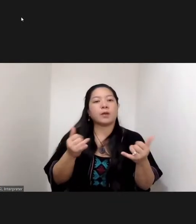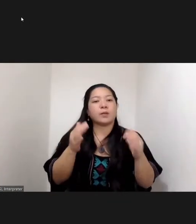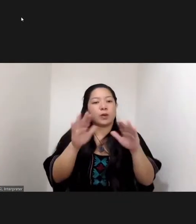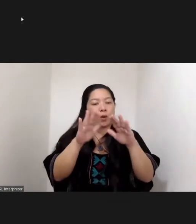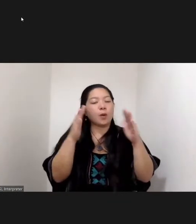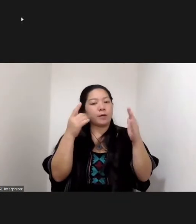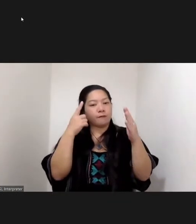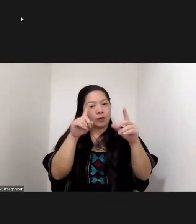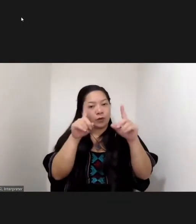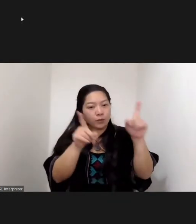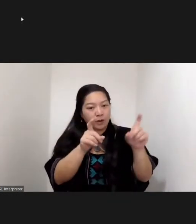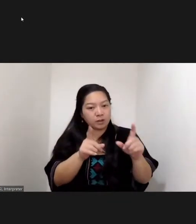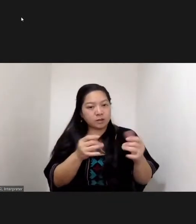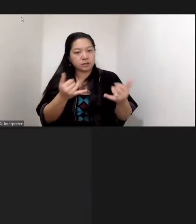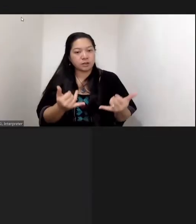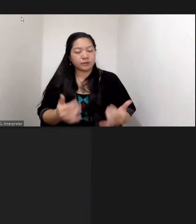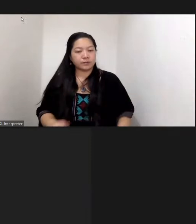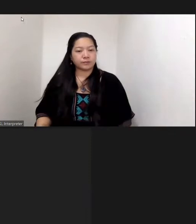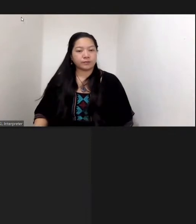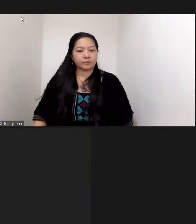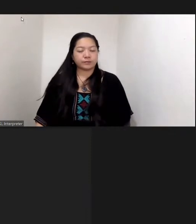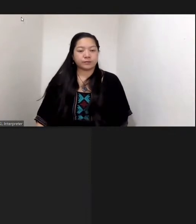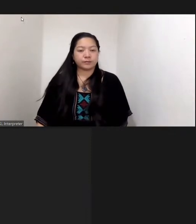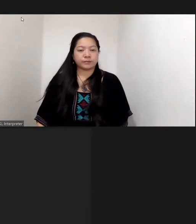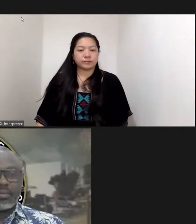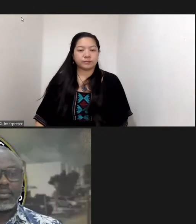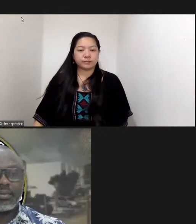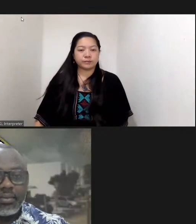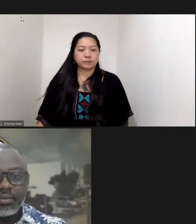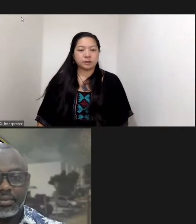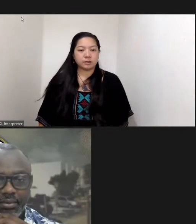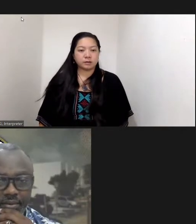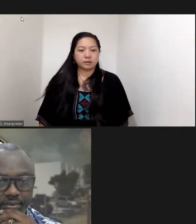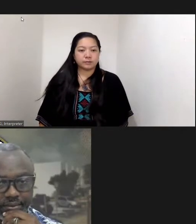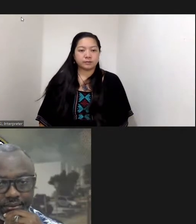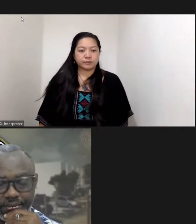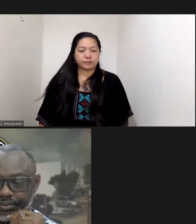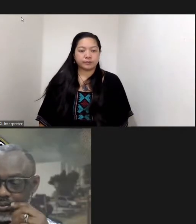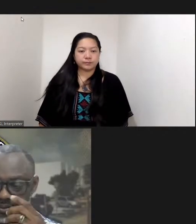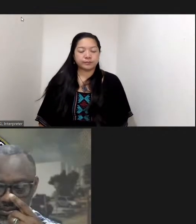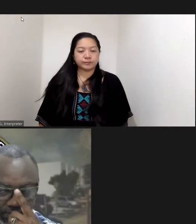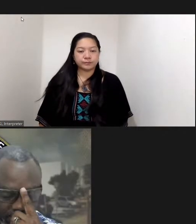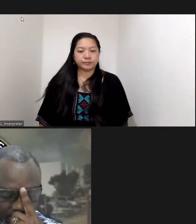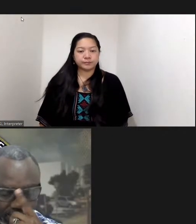questions. Yes, Governor, thank you so much.